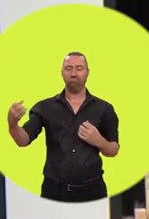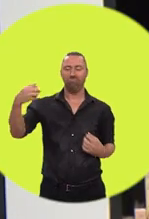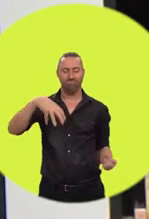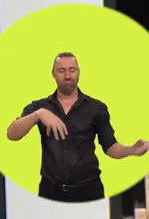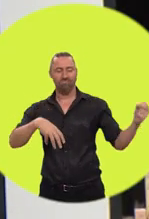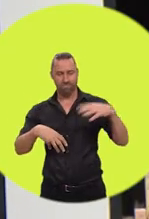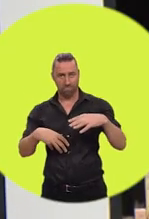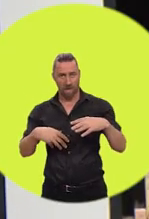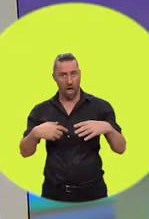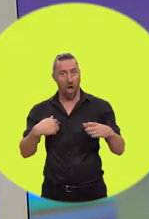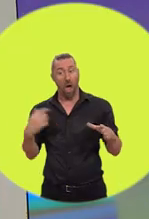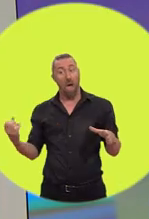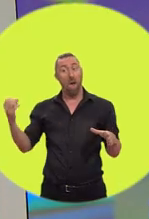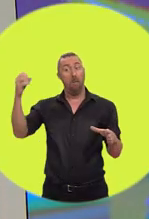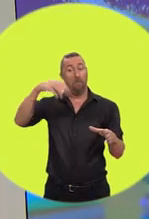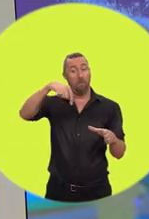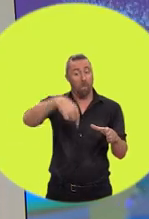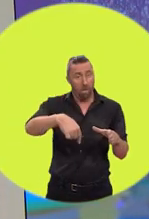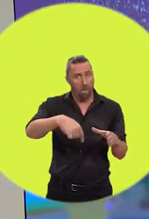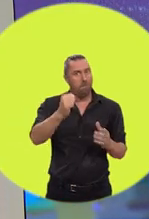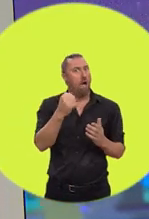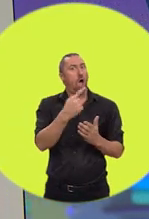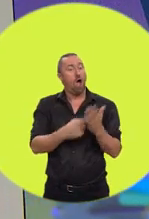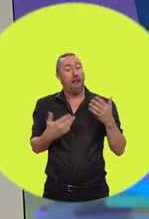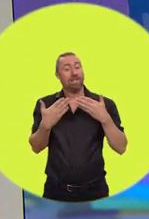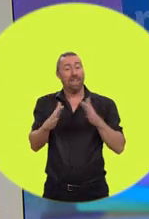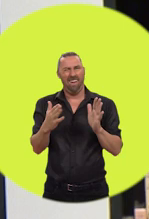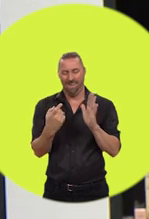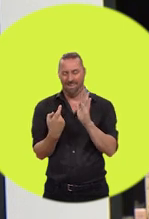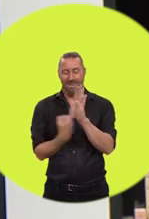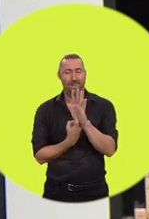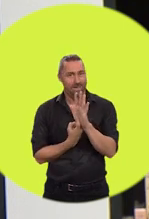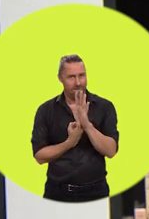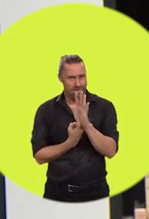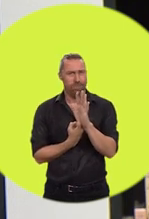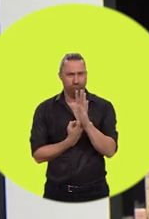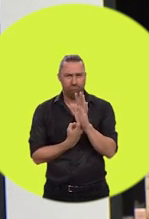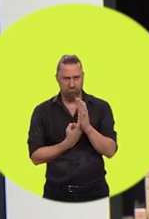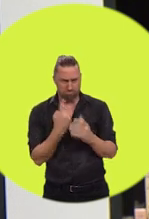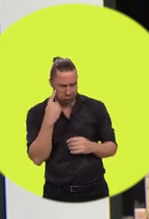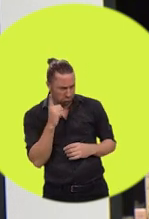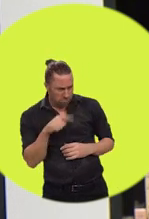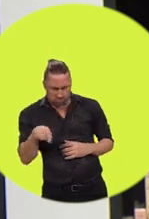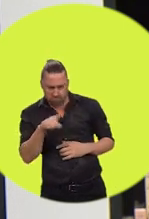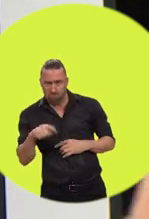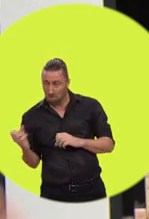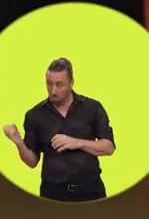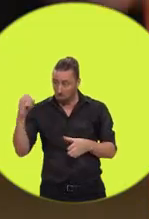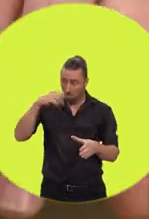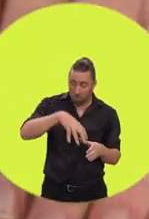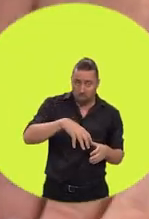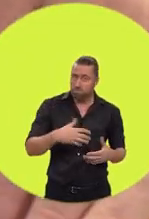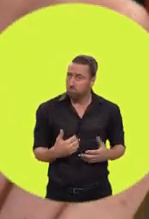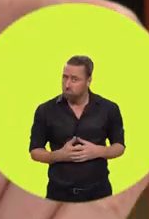only add things that begin with R. Let's check some of the items I have with me. I